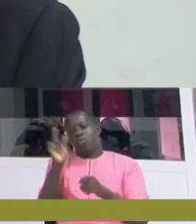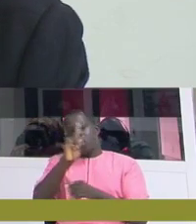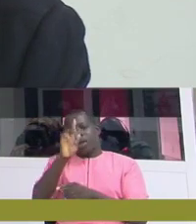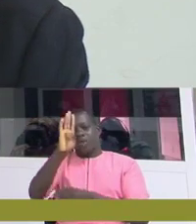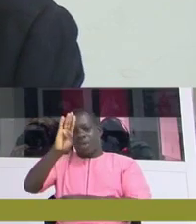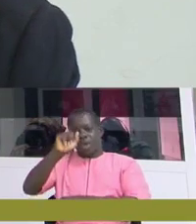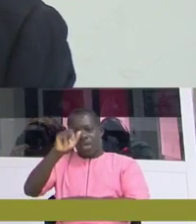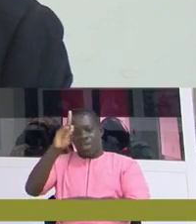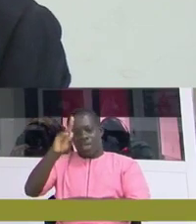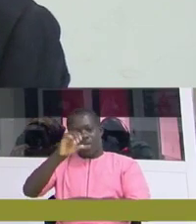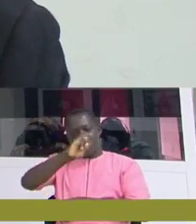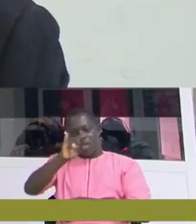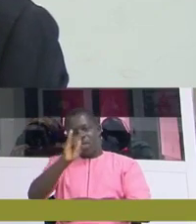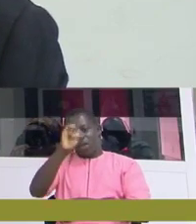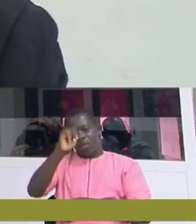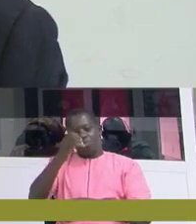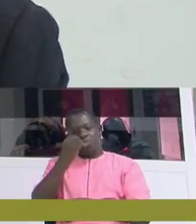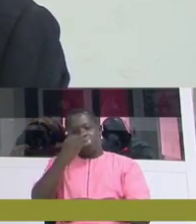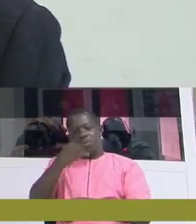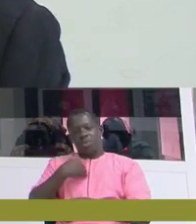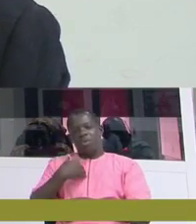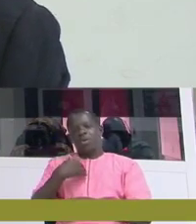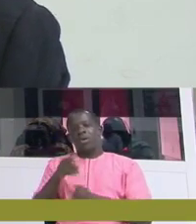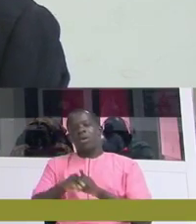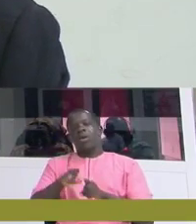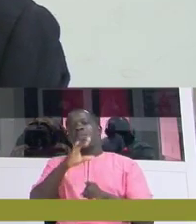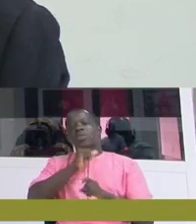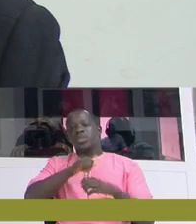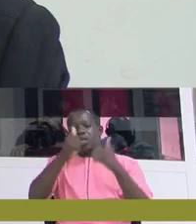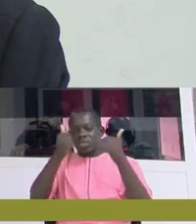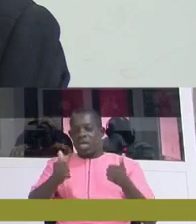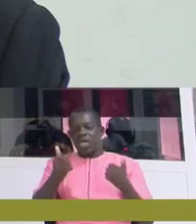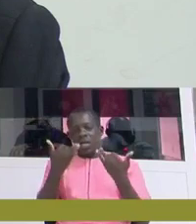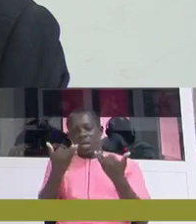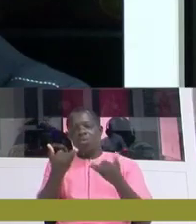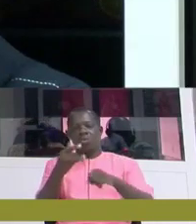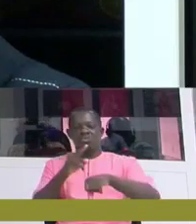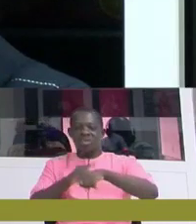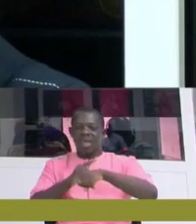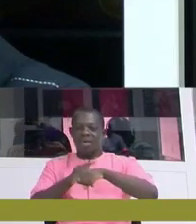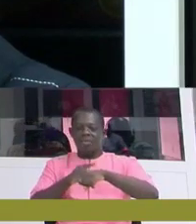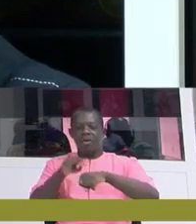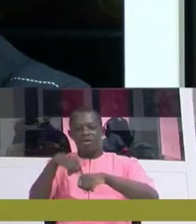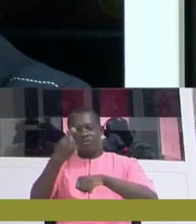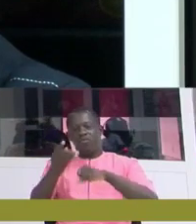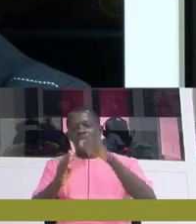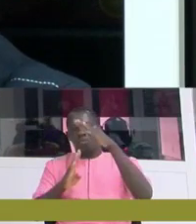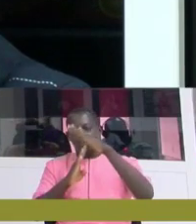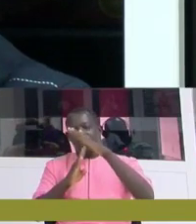what, according to what Baji said to me. Mr. Chair, it's about time for the lunch break.